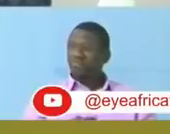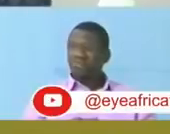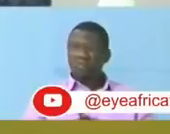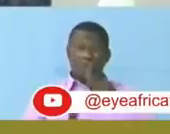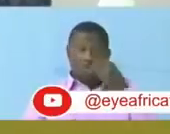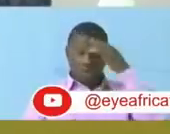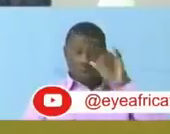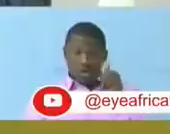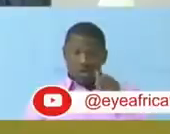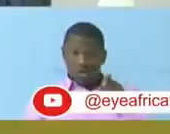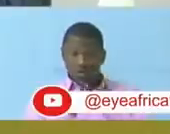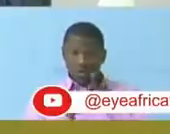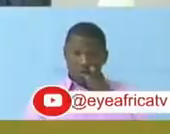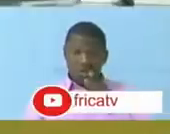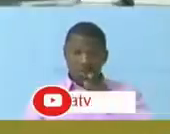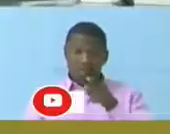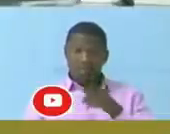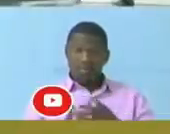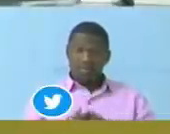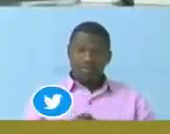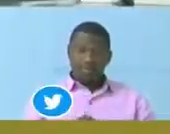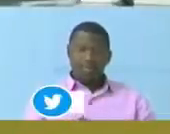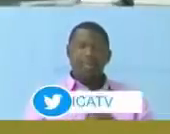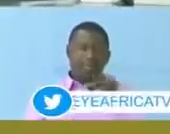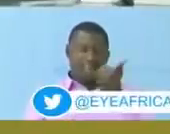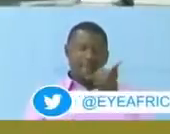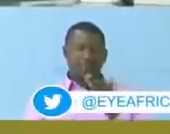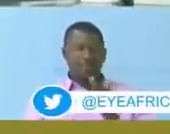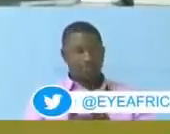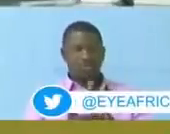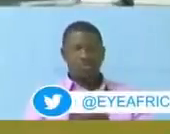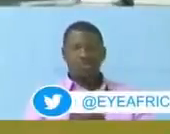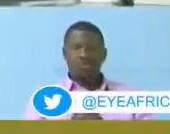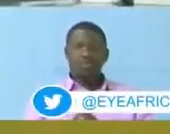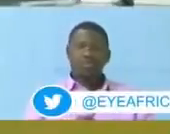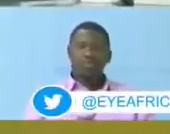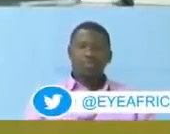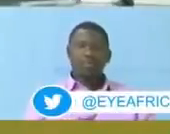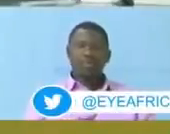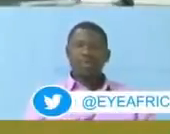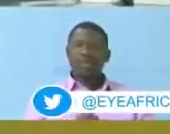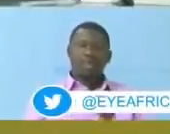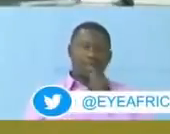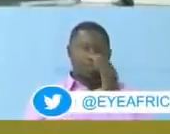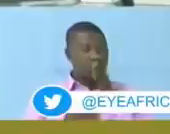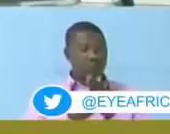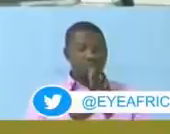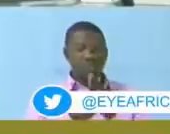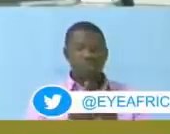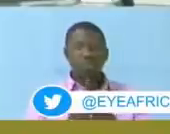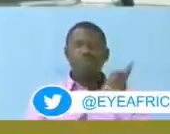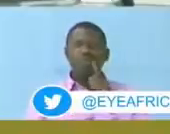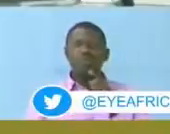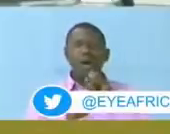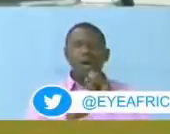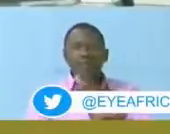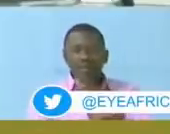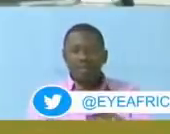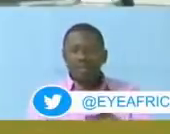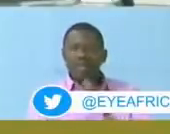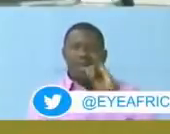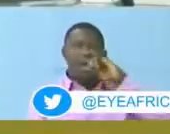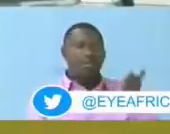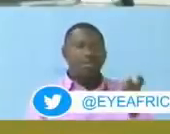You would agree with that? Yes, of course. Okay. And therefore, what would you advise the